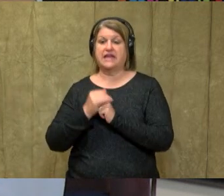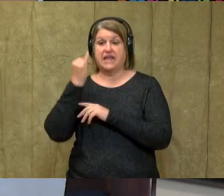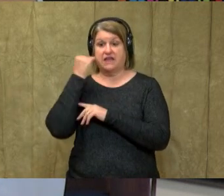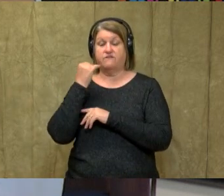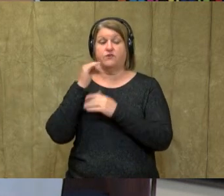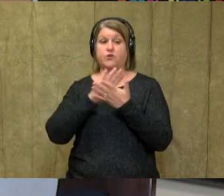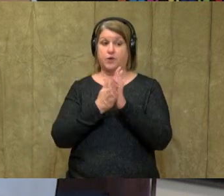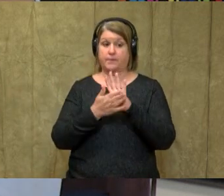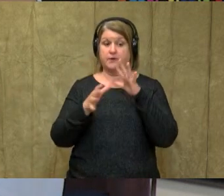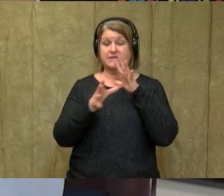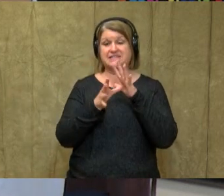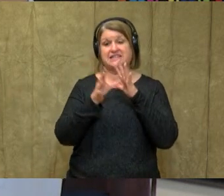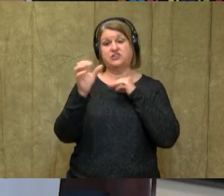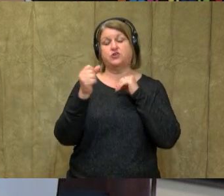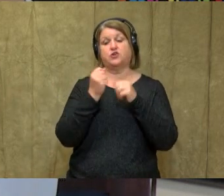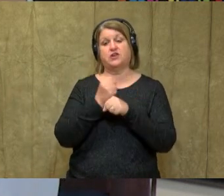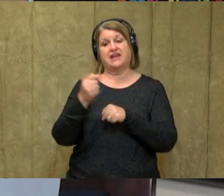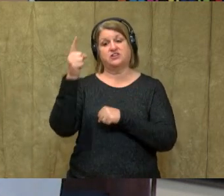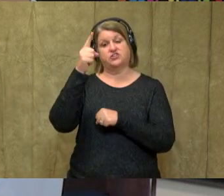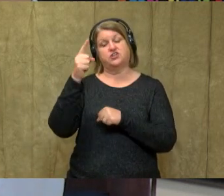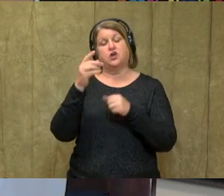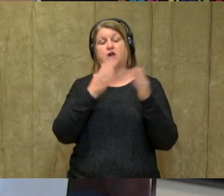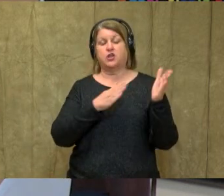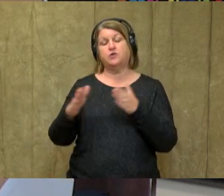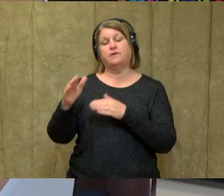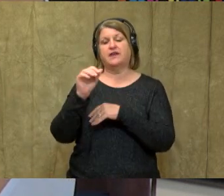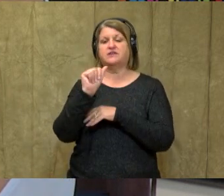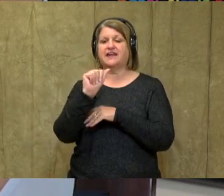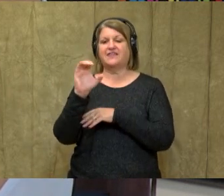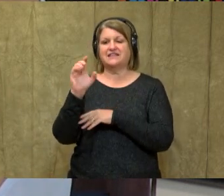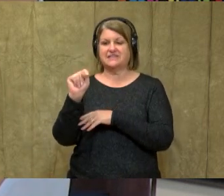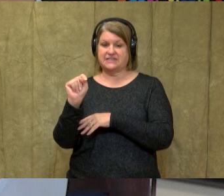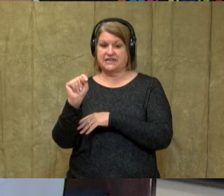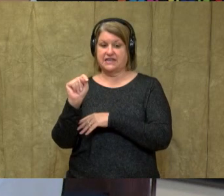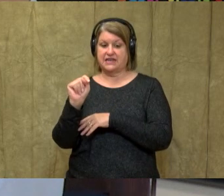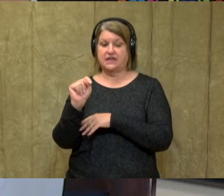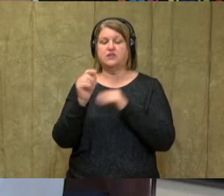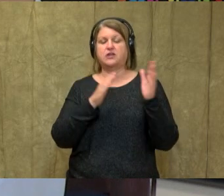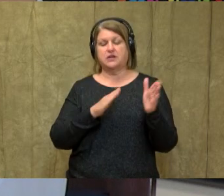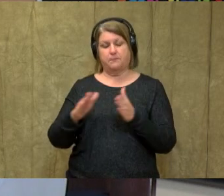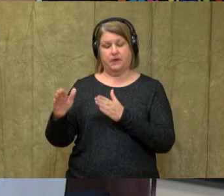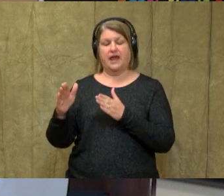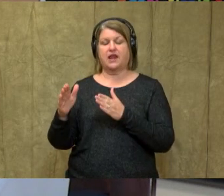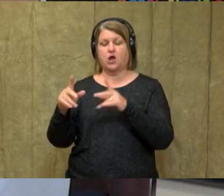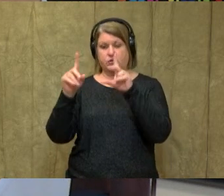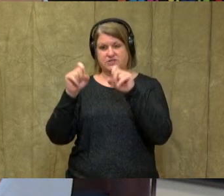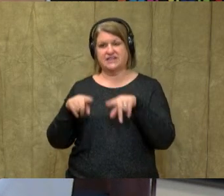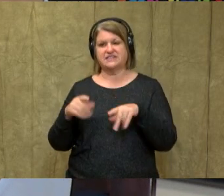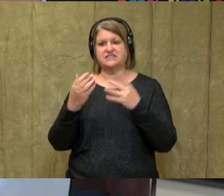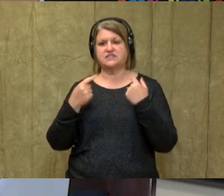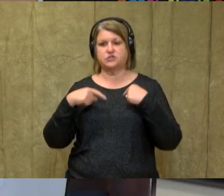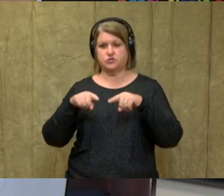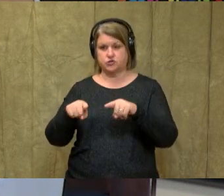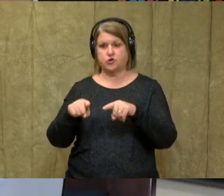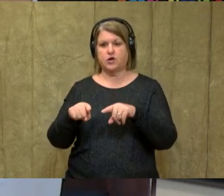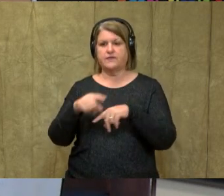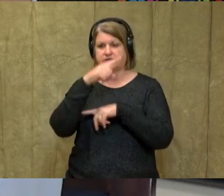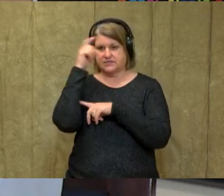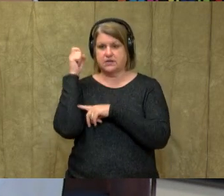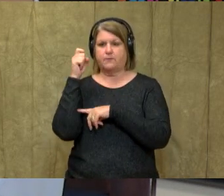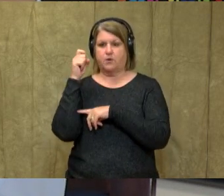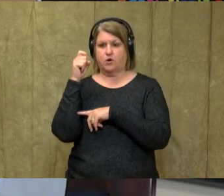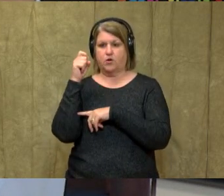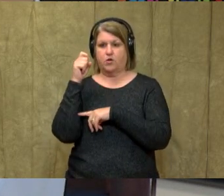if you plan to take the ACT, you need to still plan on taking it in the summer, because there will be the social distance in